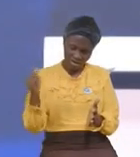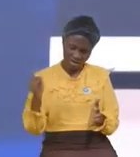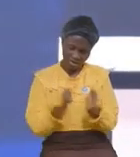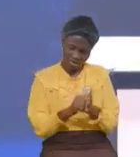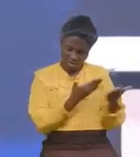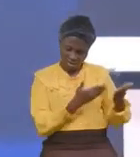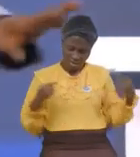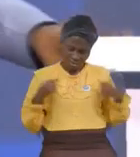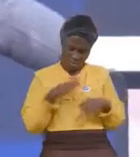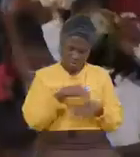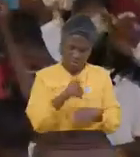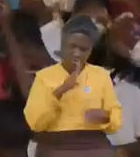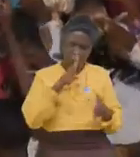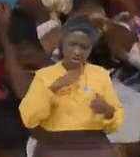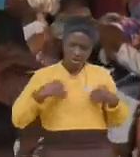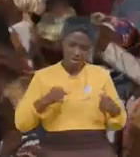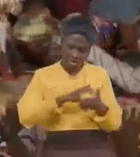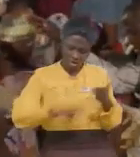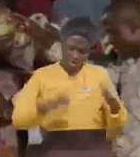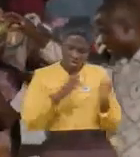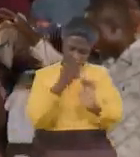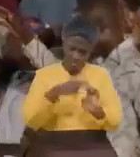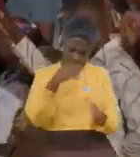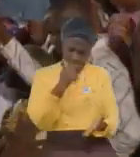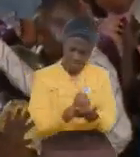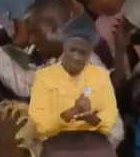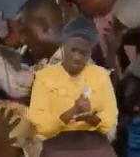in Jesus' name.